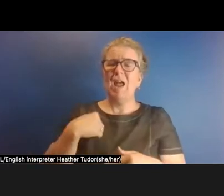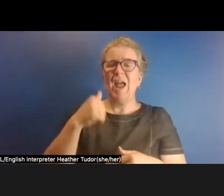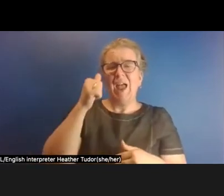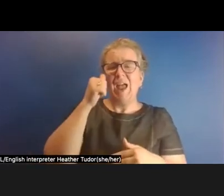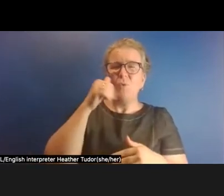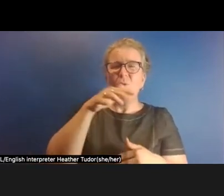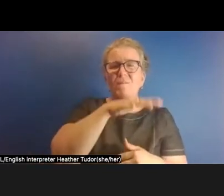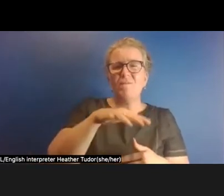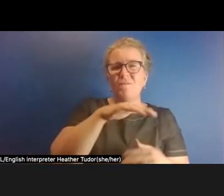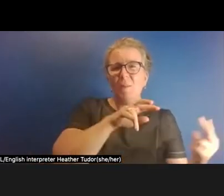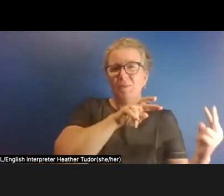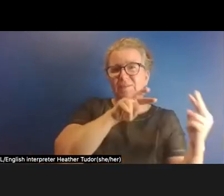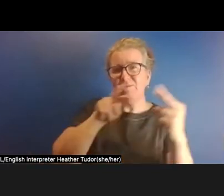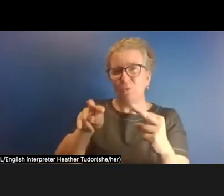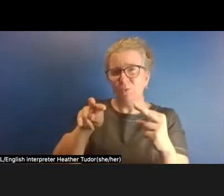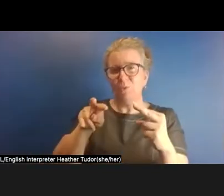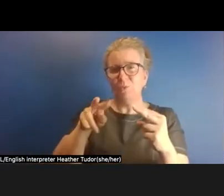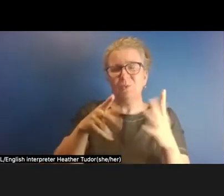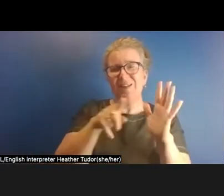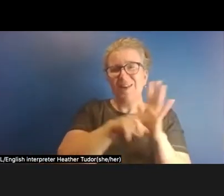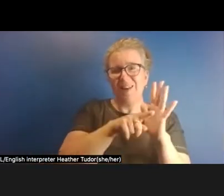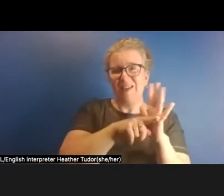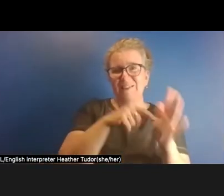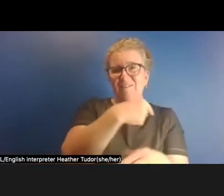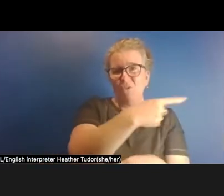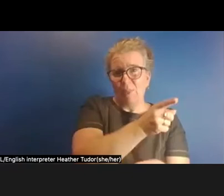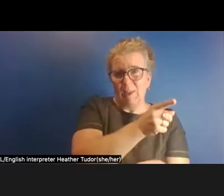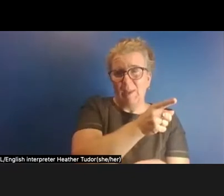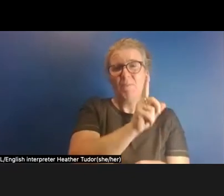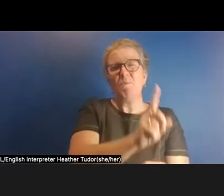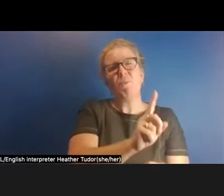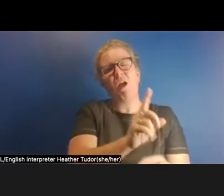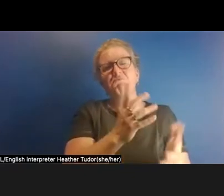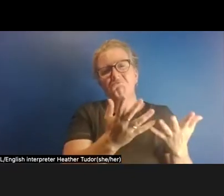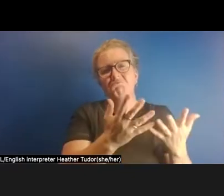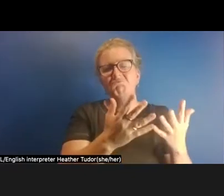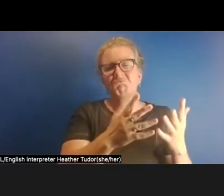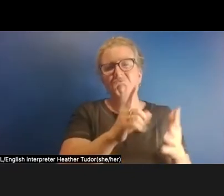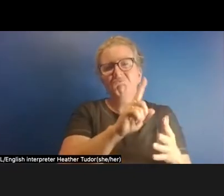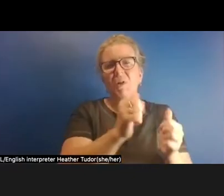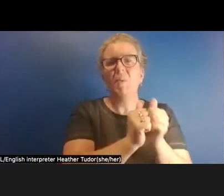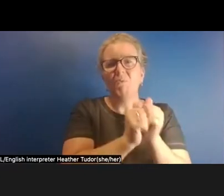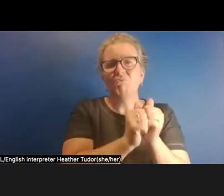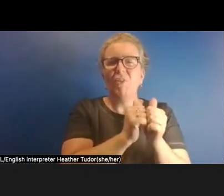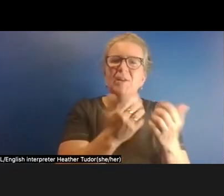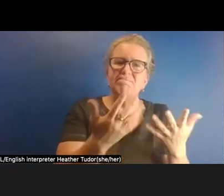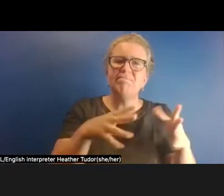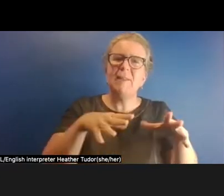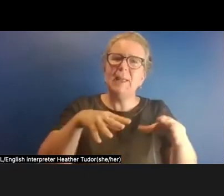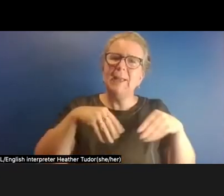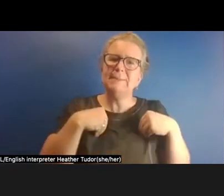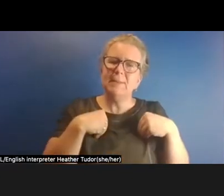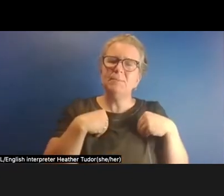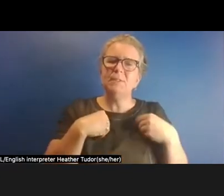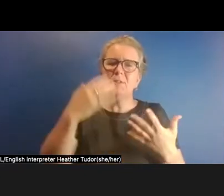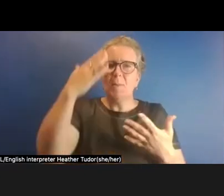they obviously had a negative impact, but then the brothers eventually came around and the mum came around, so no matter what decision you make, even if